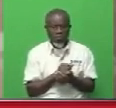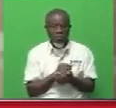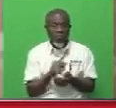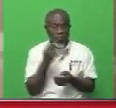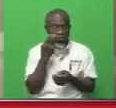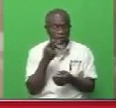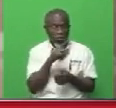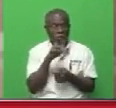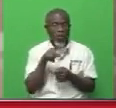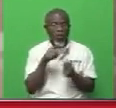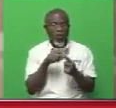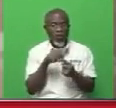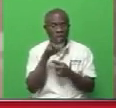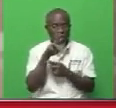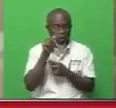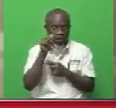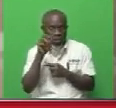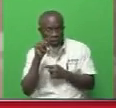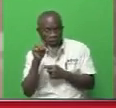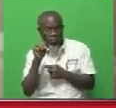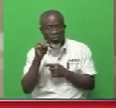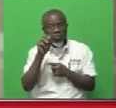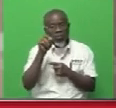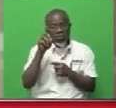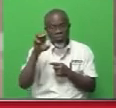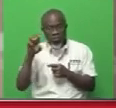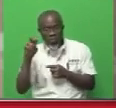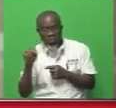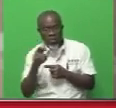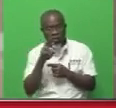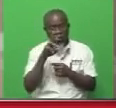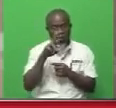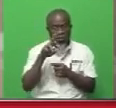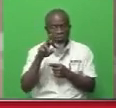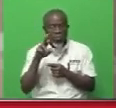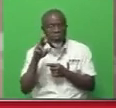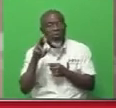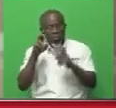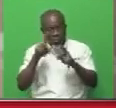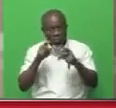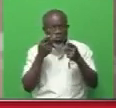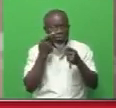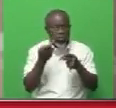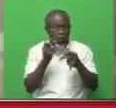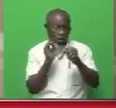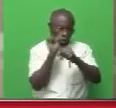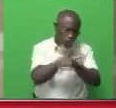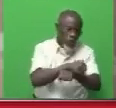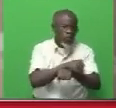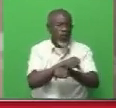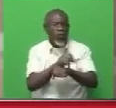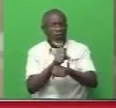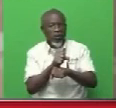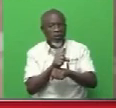to destroy them based on nothing but political bad mind and malice, the taxpayer must continue to foot the bill.